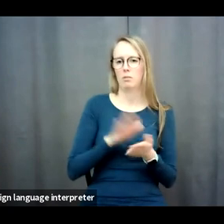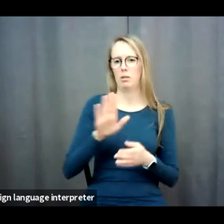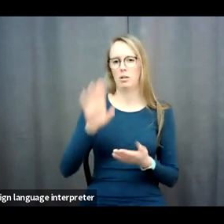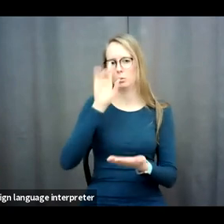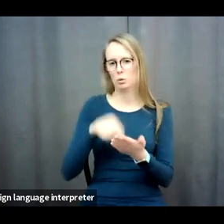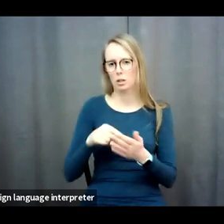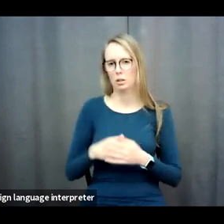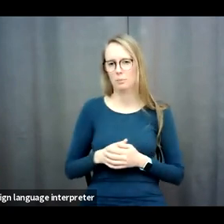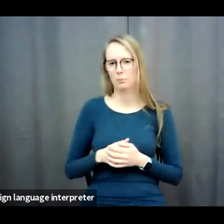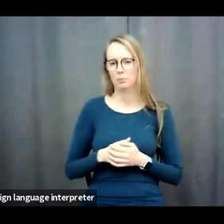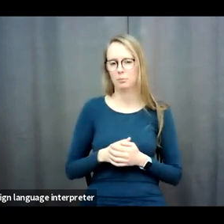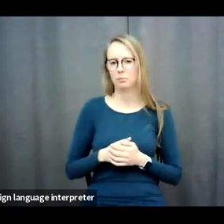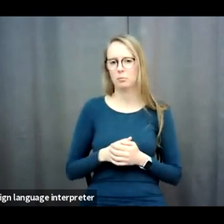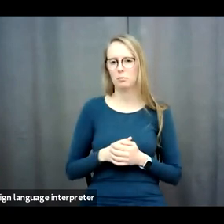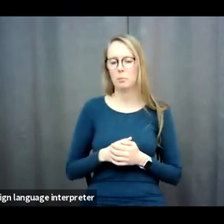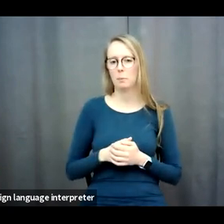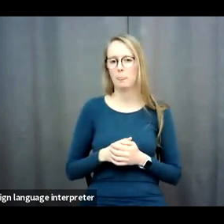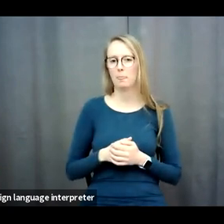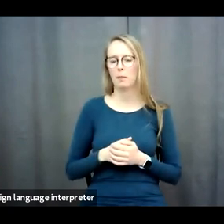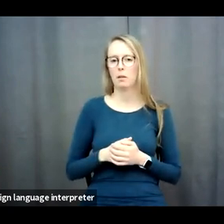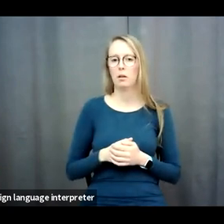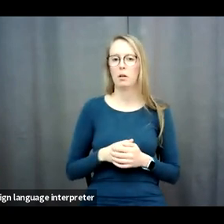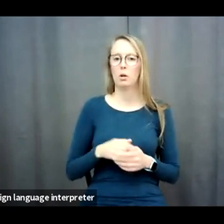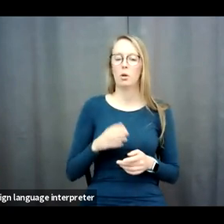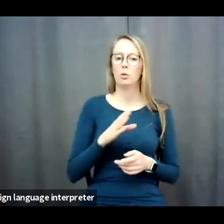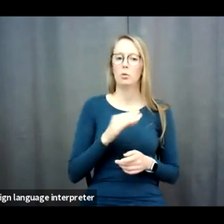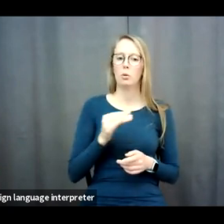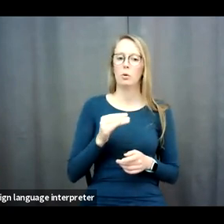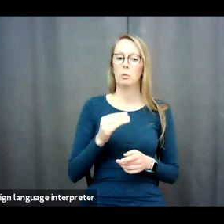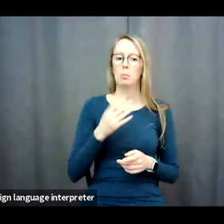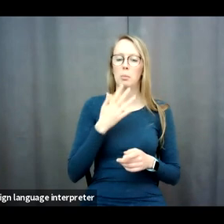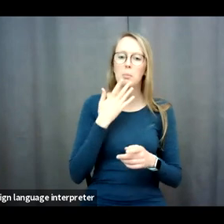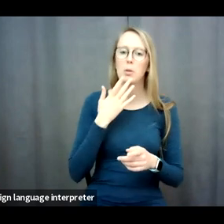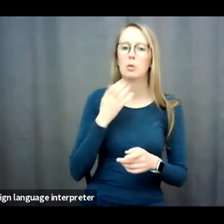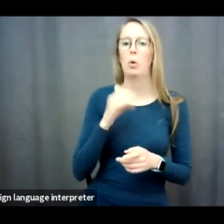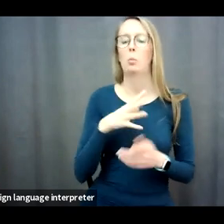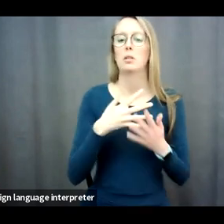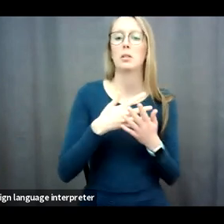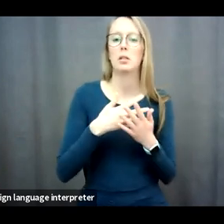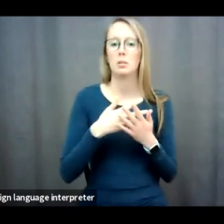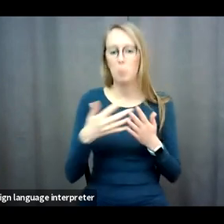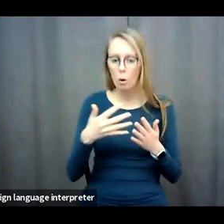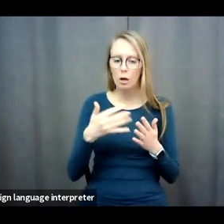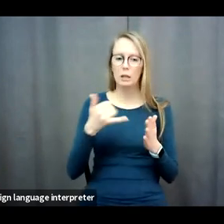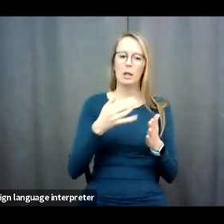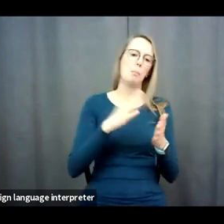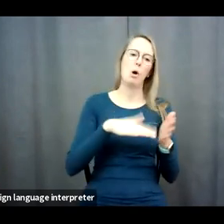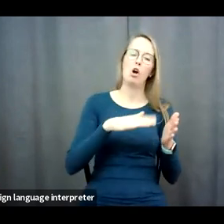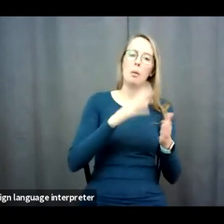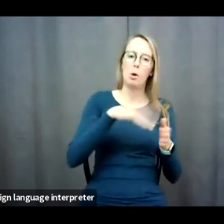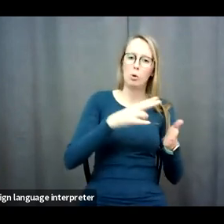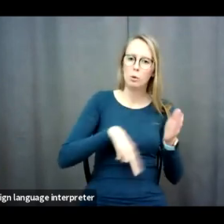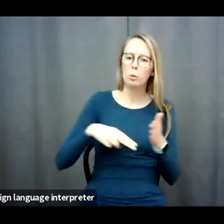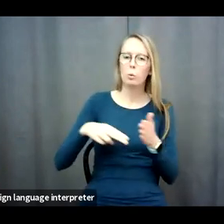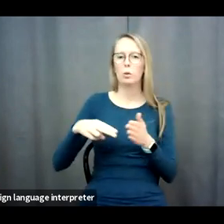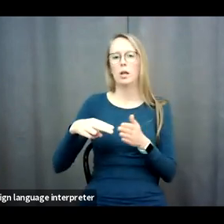ways, that takes us from the language of the Convention on the Rights of the Child and the Convention on the Rights of Persons with Disabilities